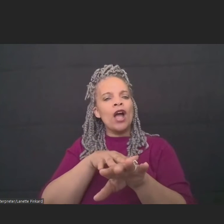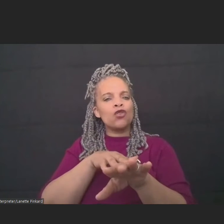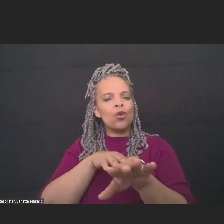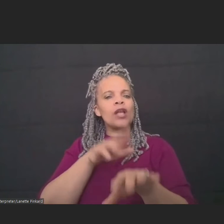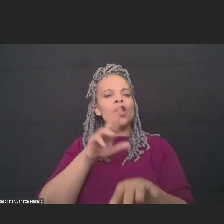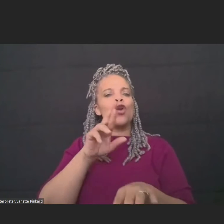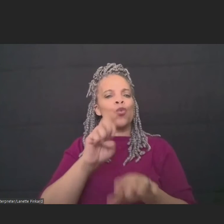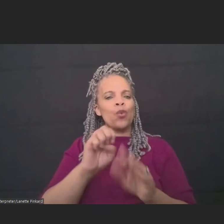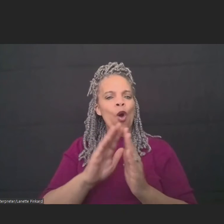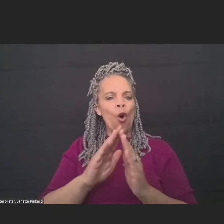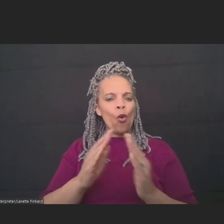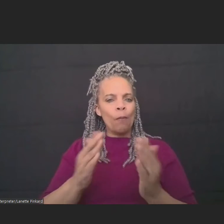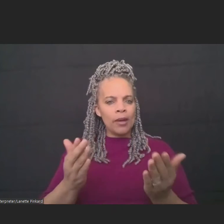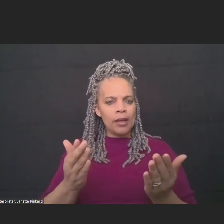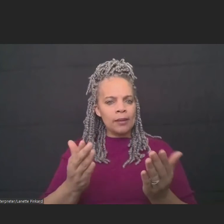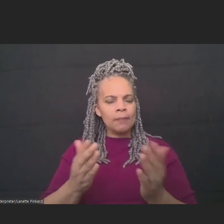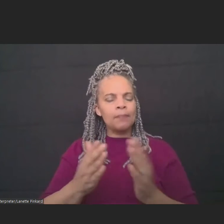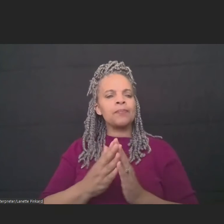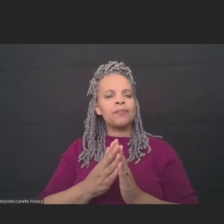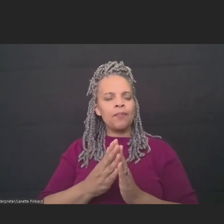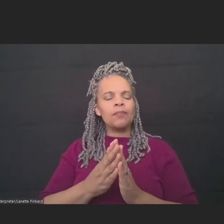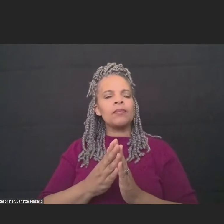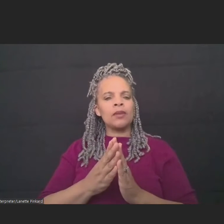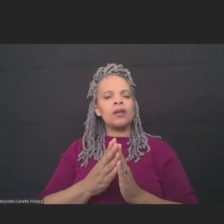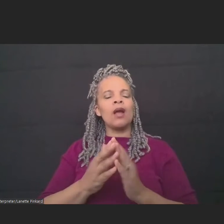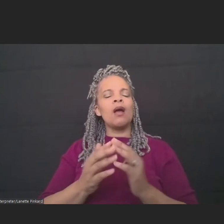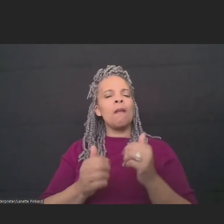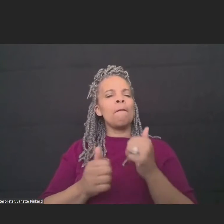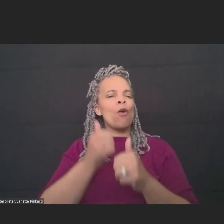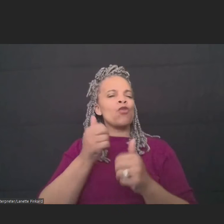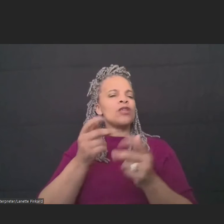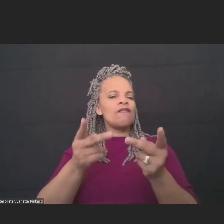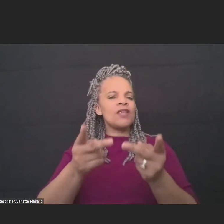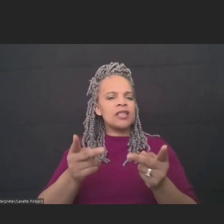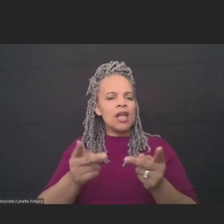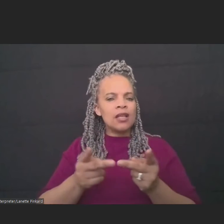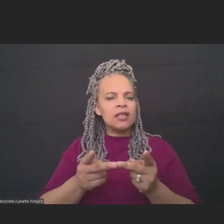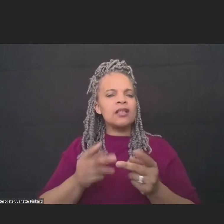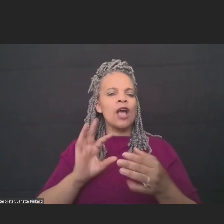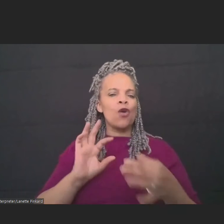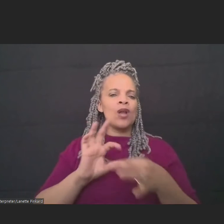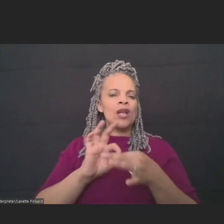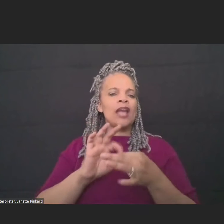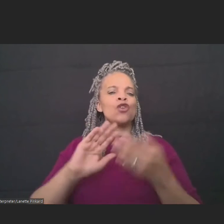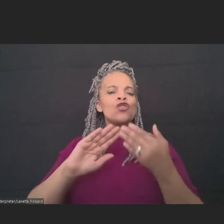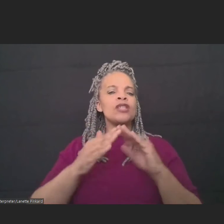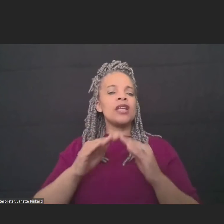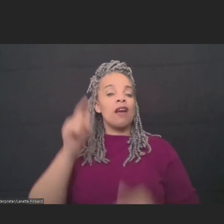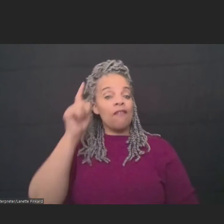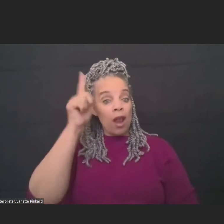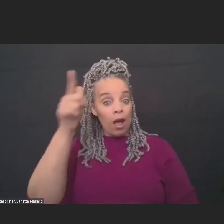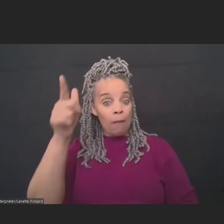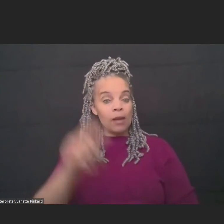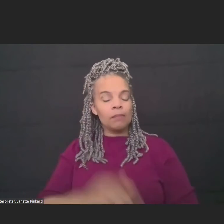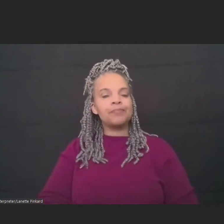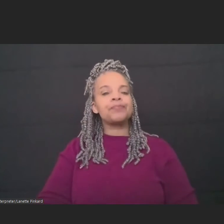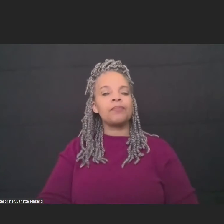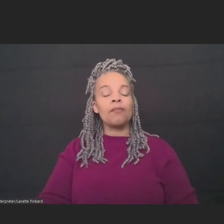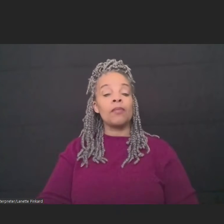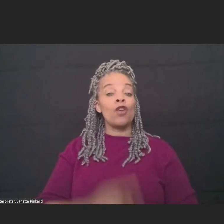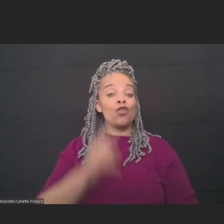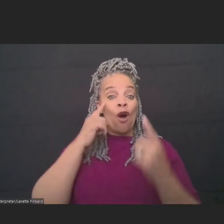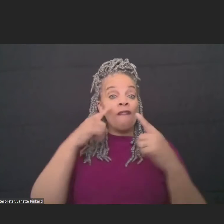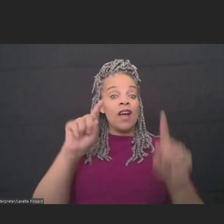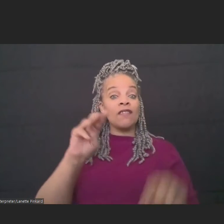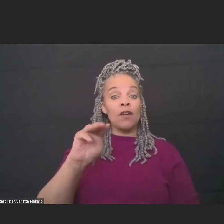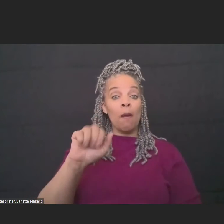and mainly facilities that are related to the city of Lubbock. So effective March